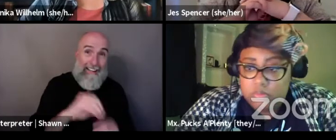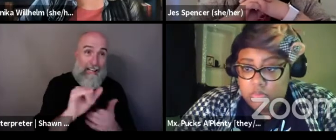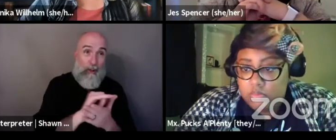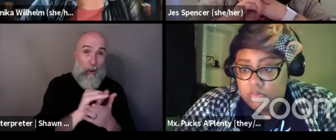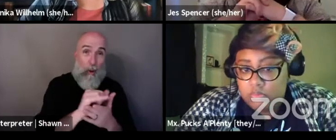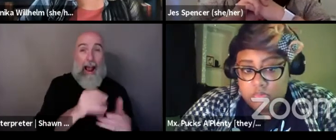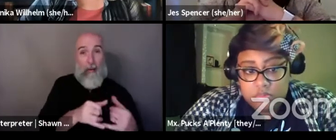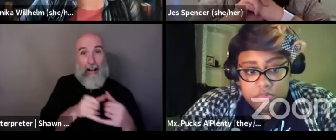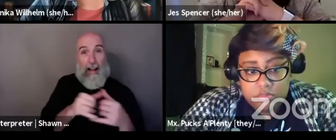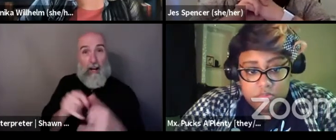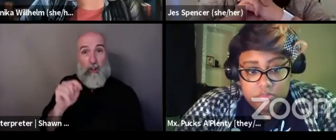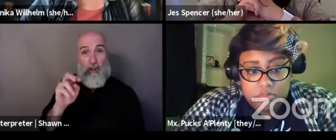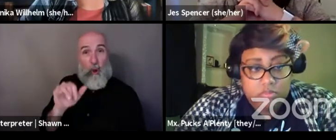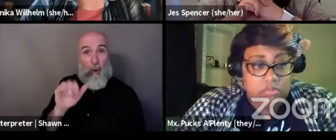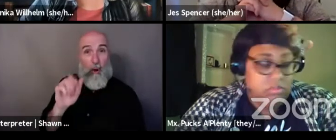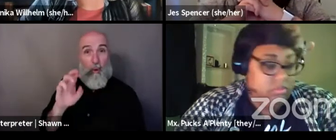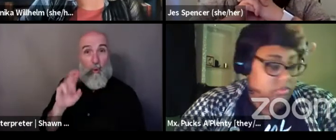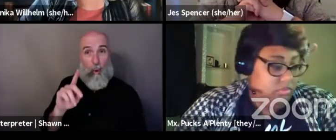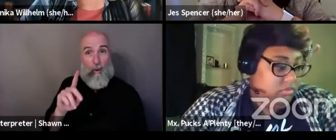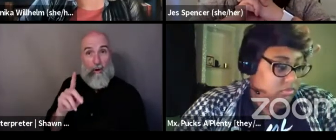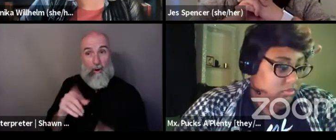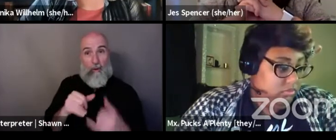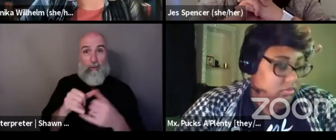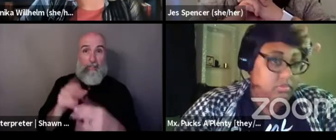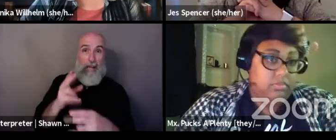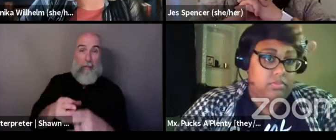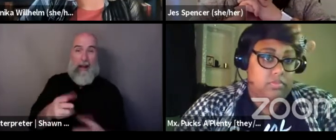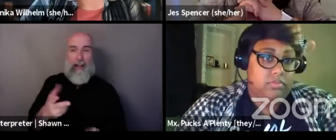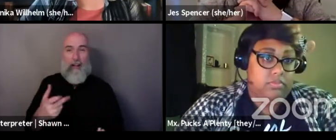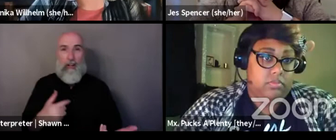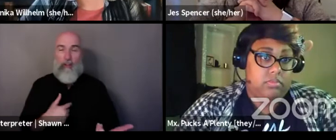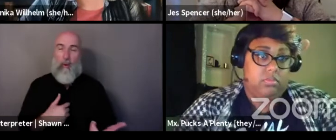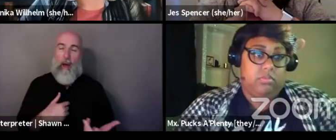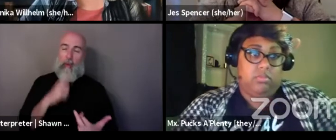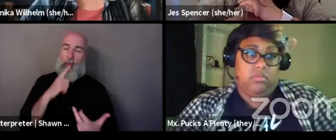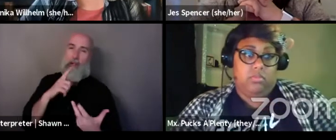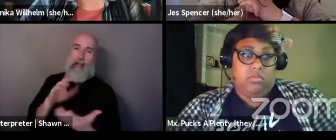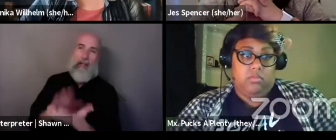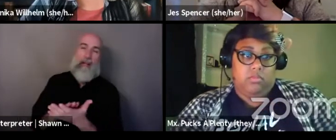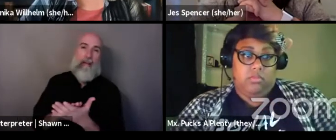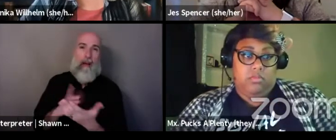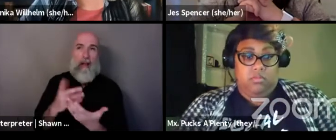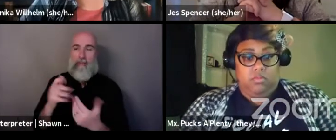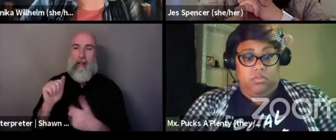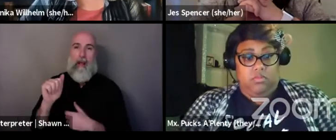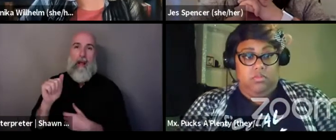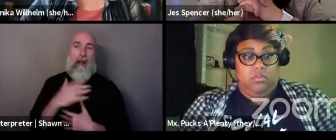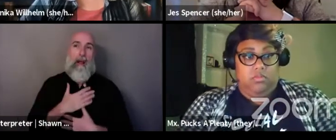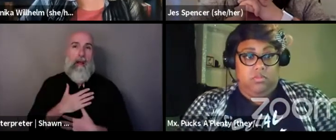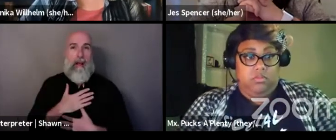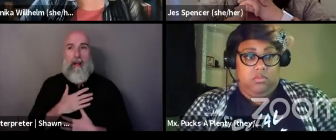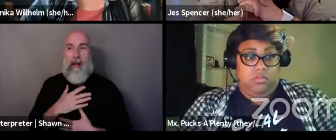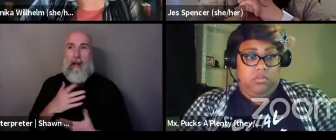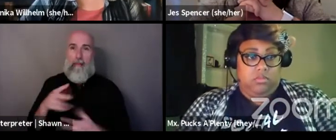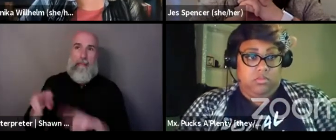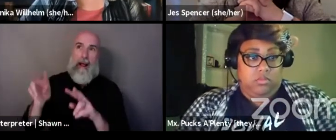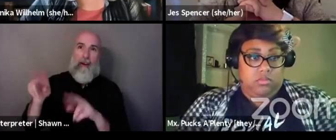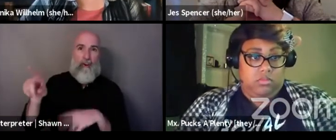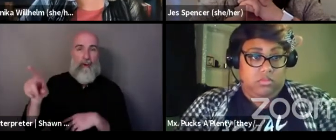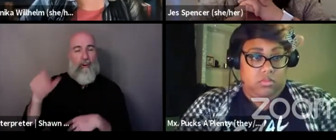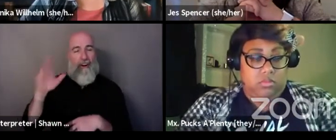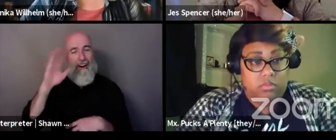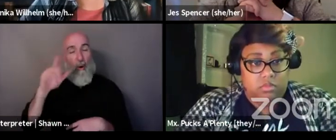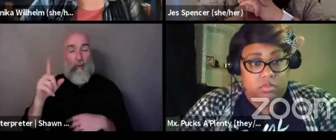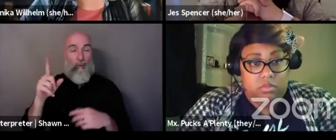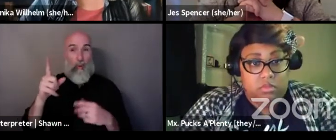like, So basically, I admire her. I think she's freaking brilliant and wonderful. And she knew that I had kids. We were rehearsing in